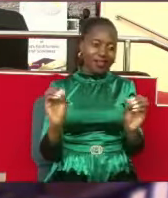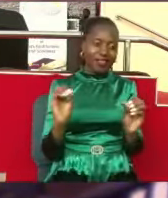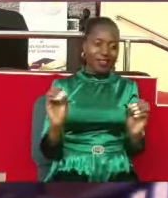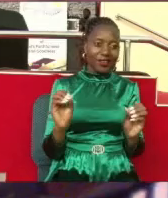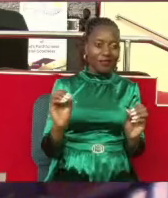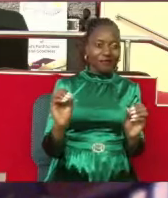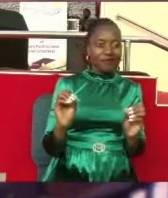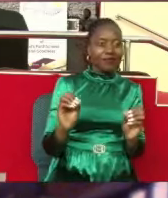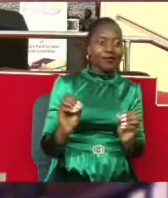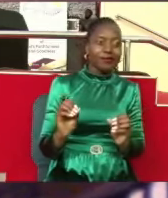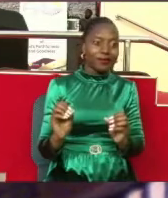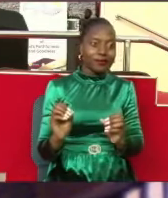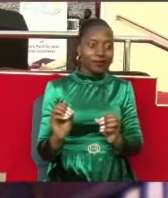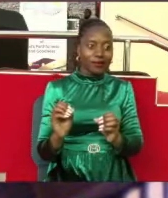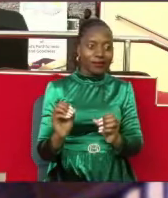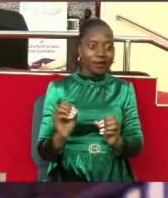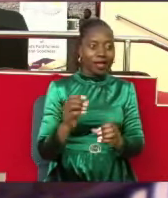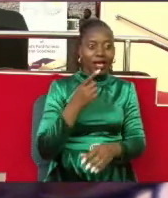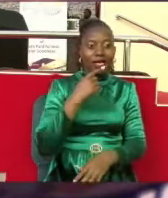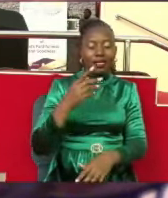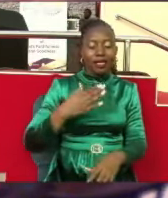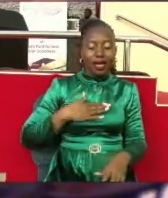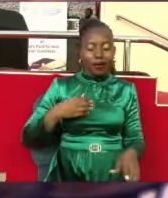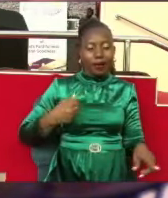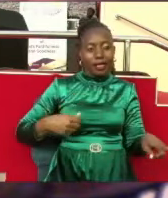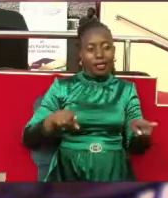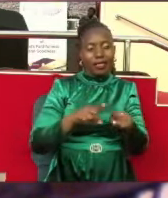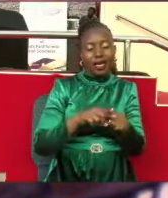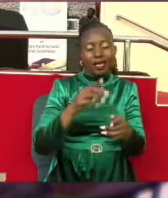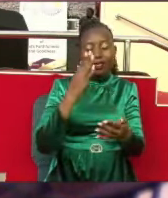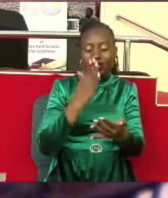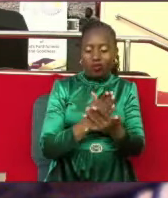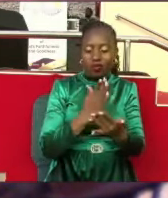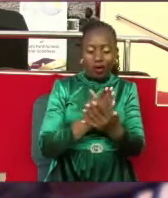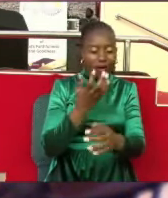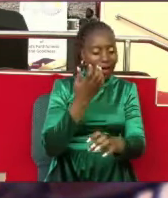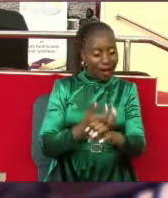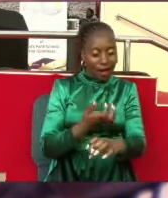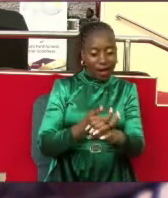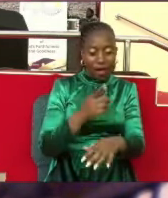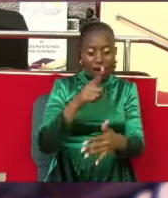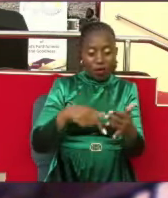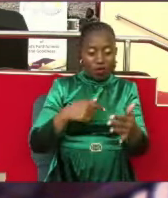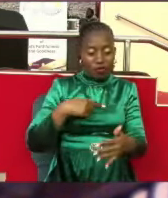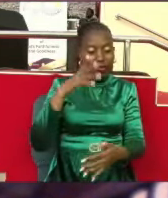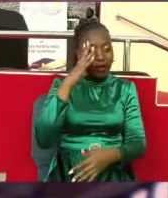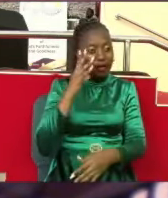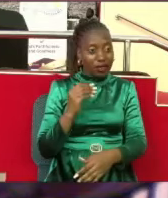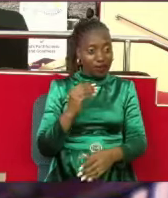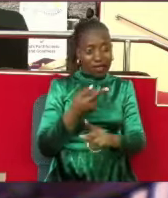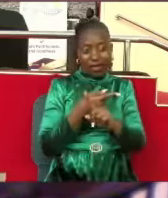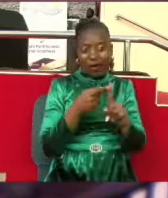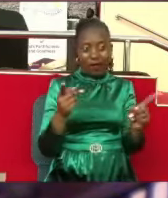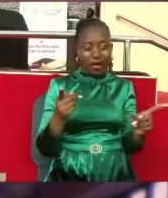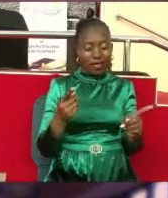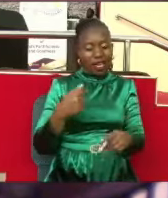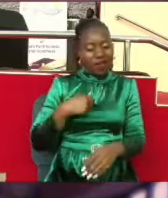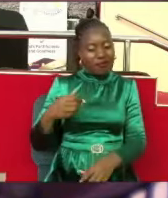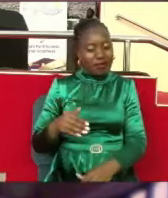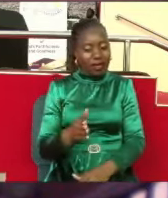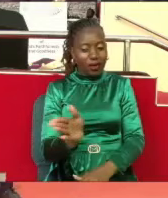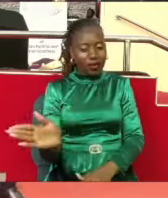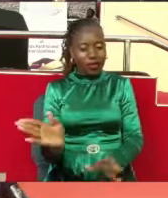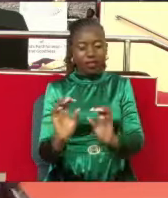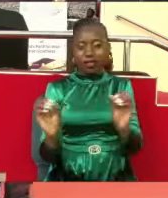kinyume. Tell them, my sister, it is hard what I'm going through. Ni ngumu kile ambacho napitia. But I'm not going to go astray. Lakini